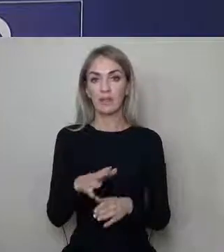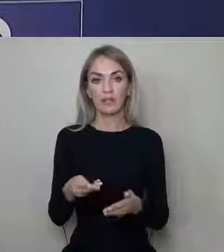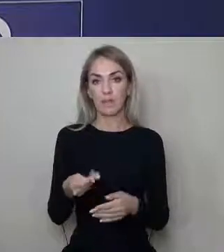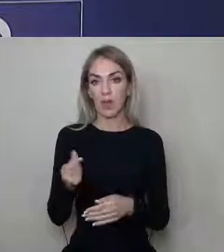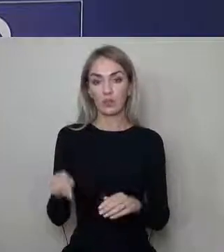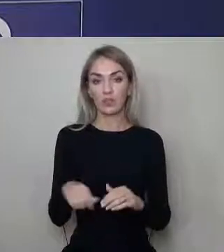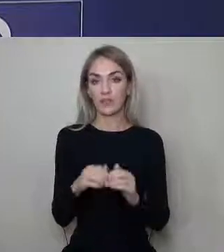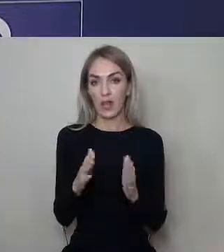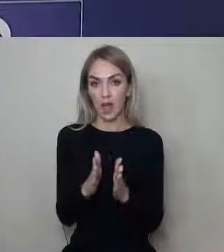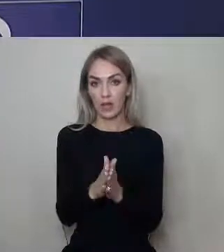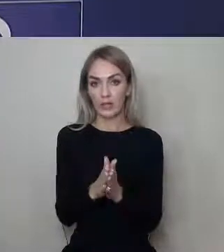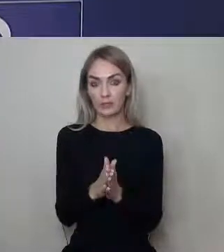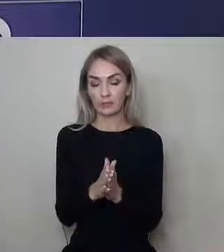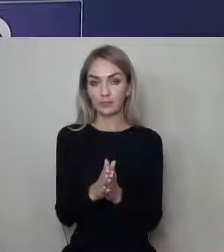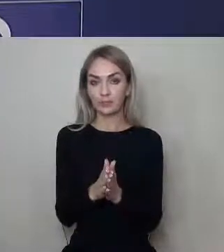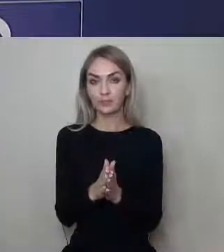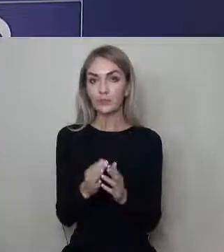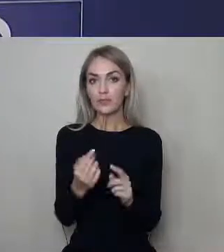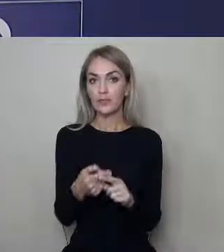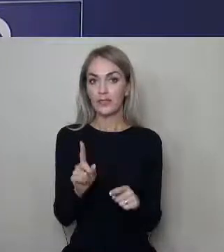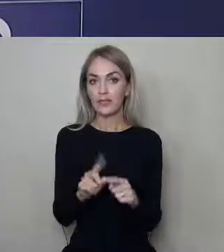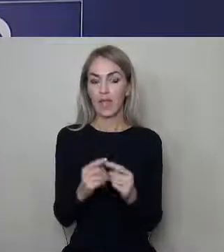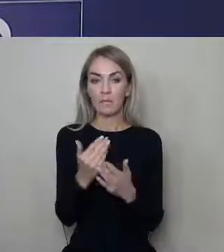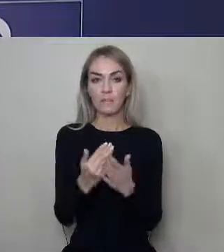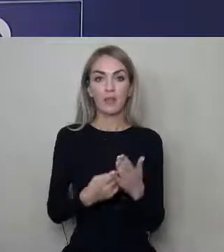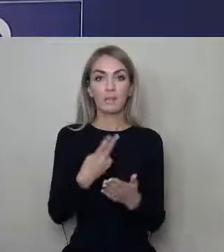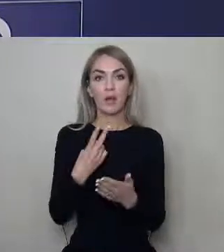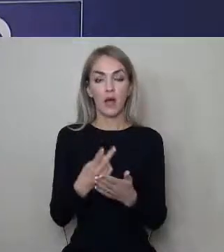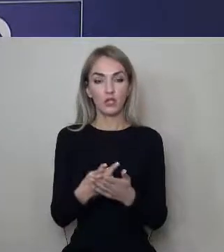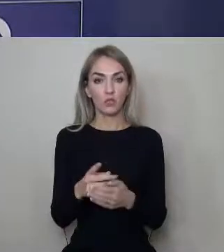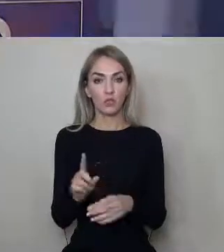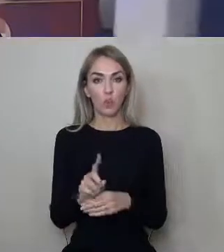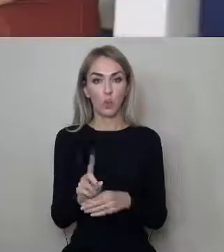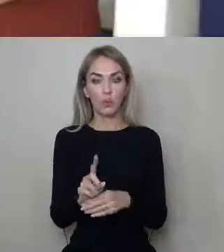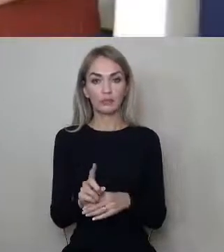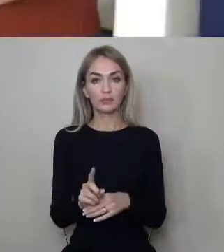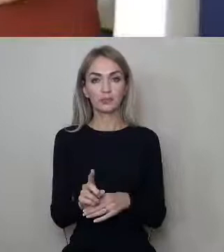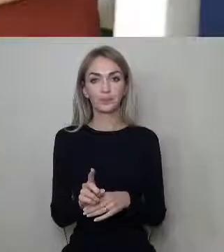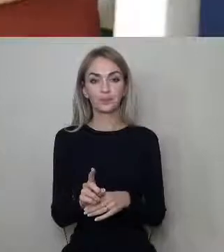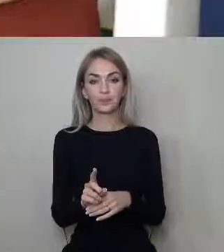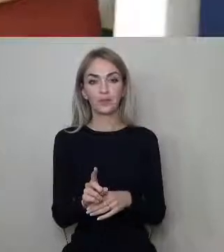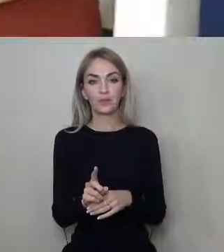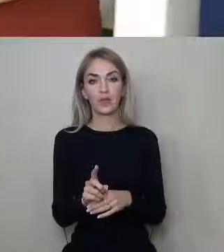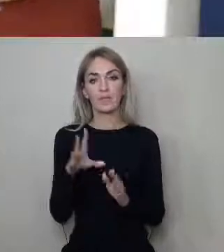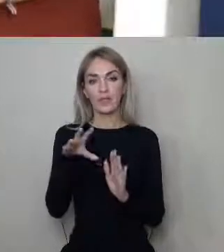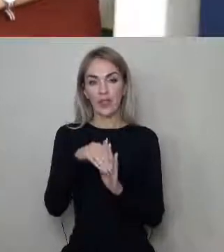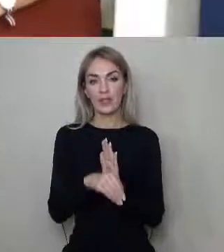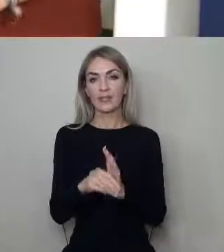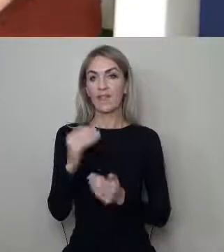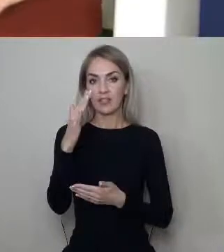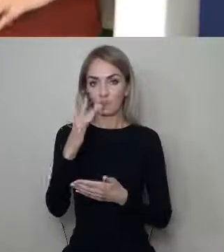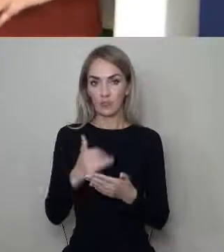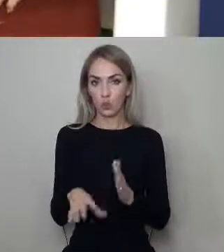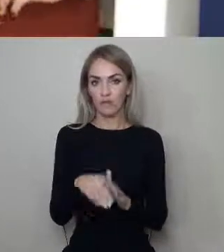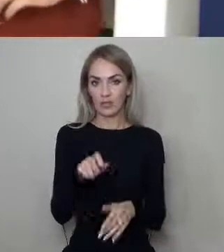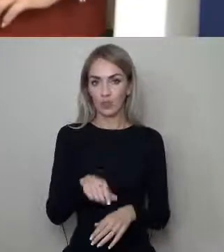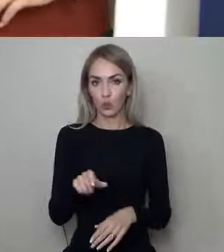list. The cost fee is missing there. It doesn't exist, and that's directly provided for by